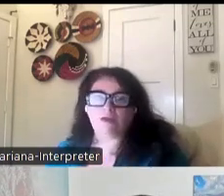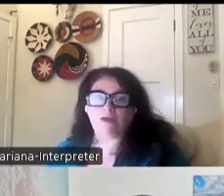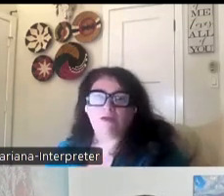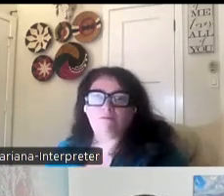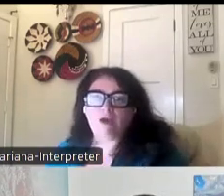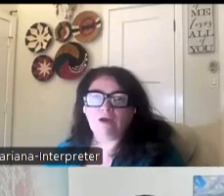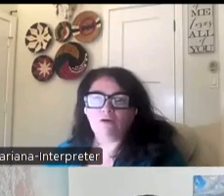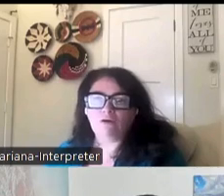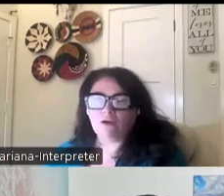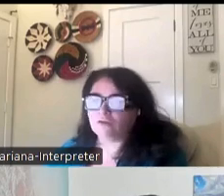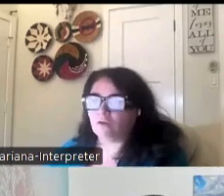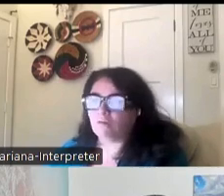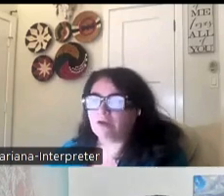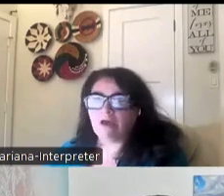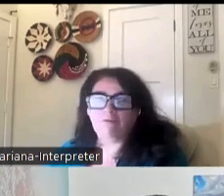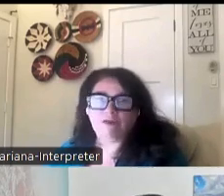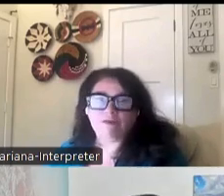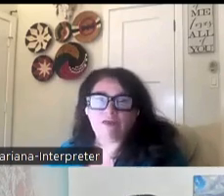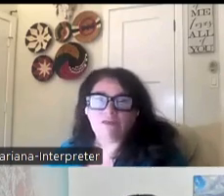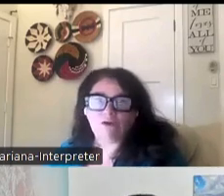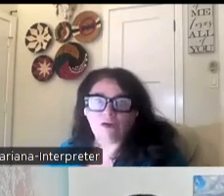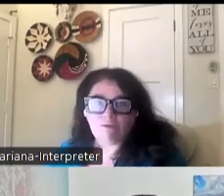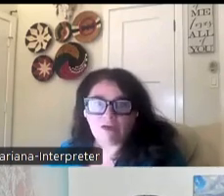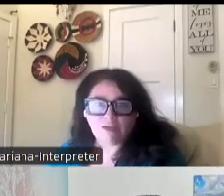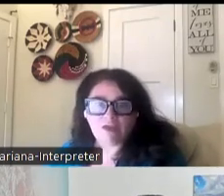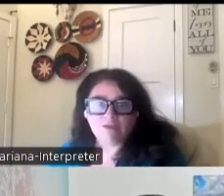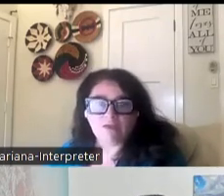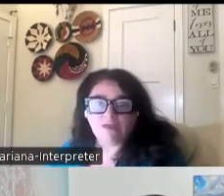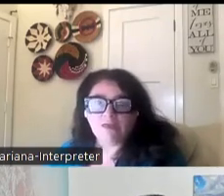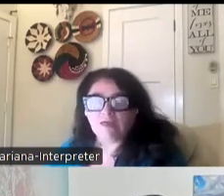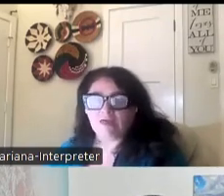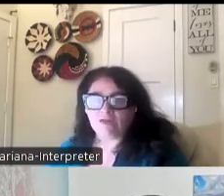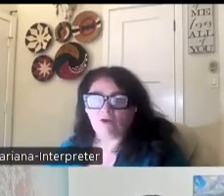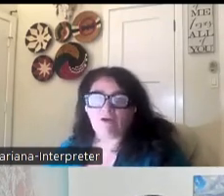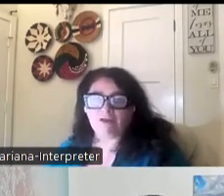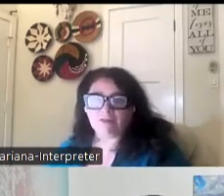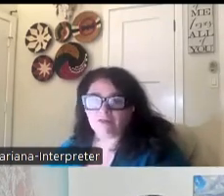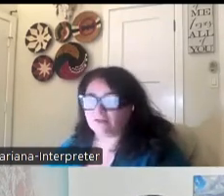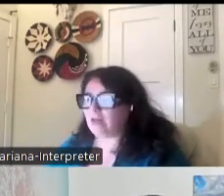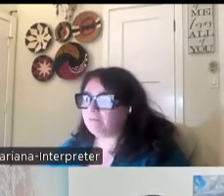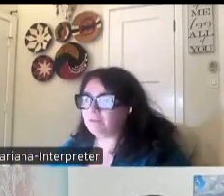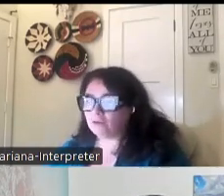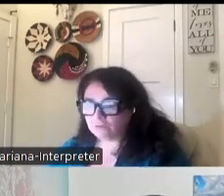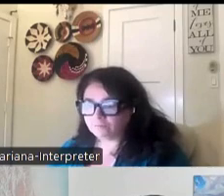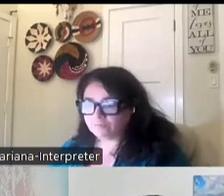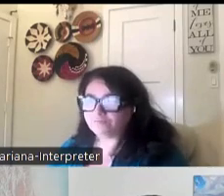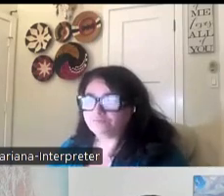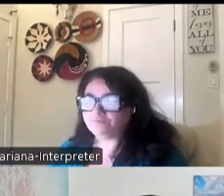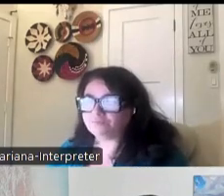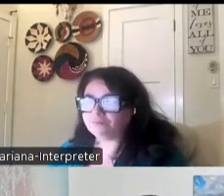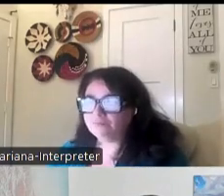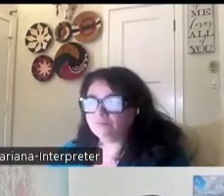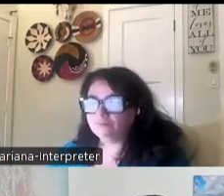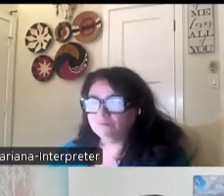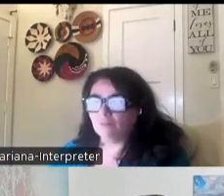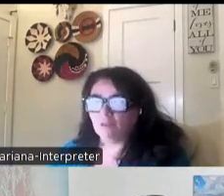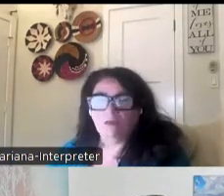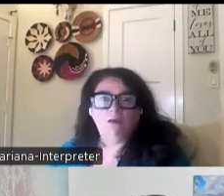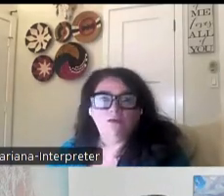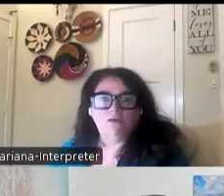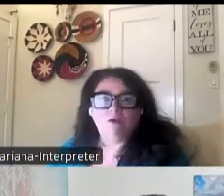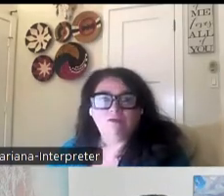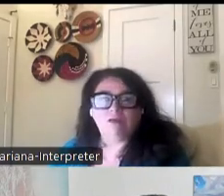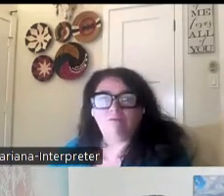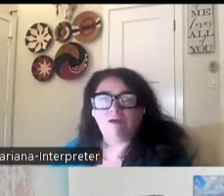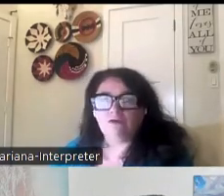between wet and dry conditions since the early 1980s, are considerably elevated to what they were earlier in the 20th century. And